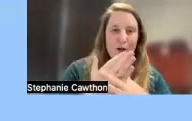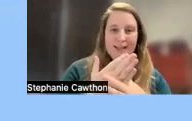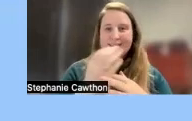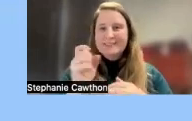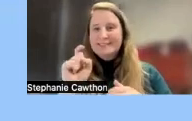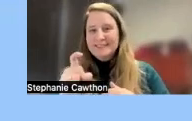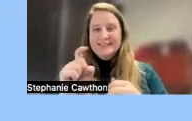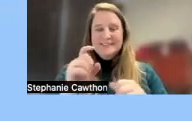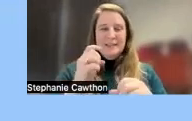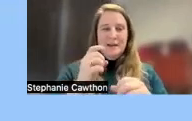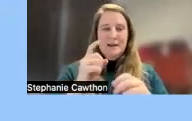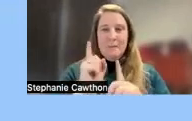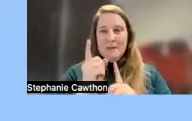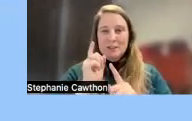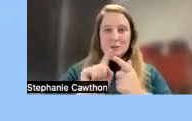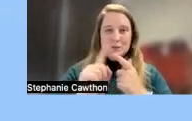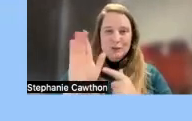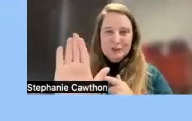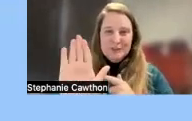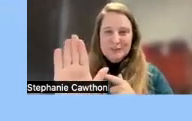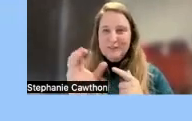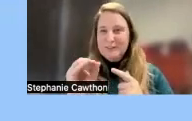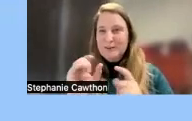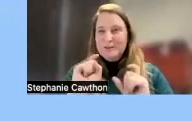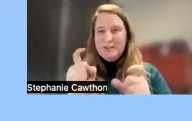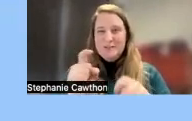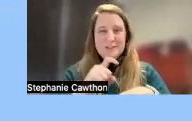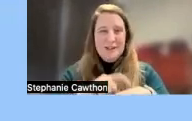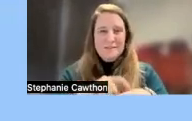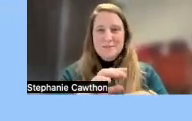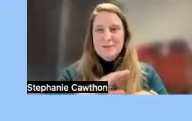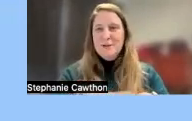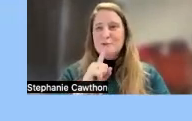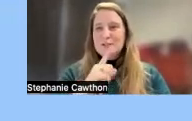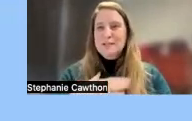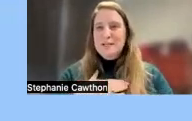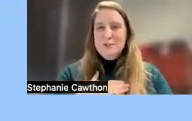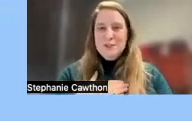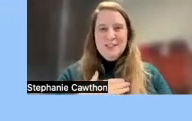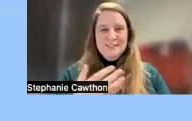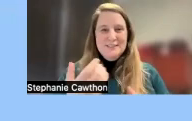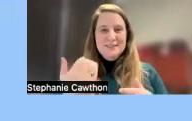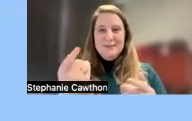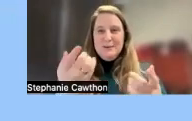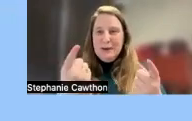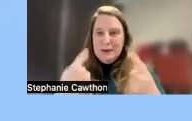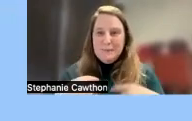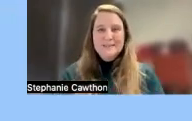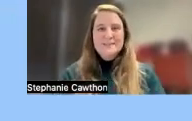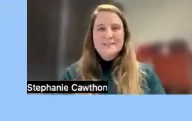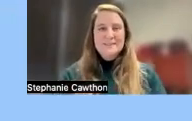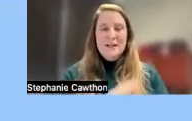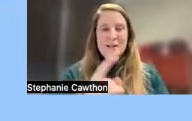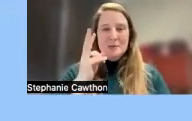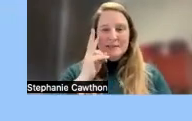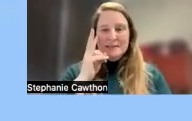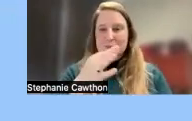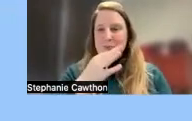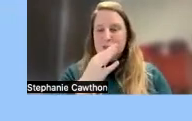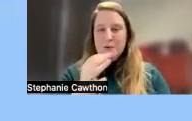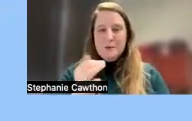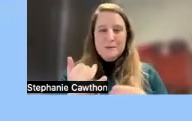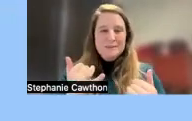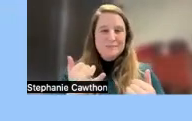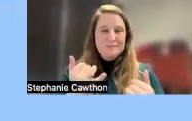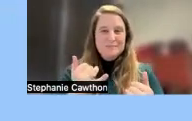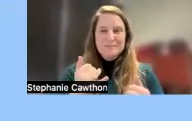run to. You may need a bio break and may just need a moment to yourself prior to said meeting. So we'll give you some time back. And we appreciate you joining